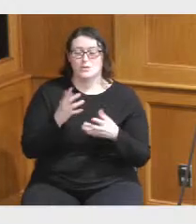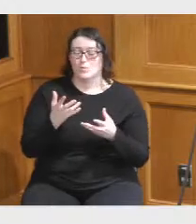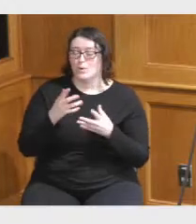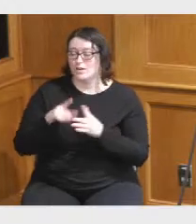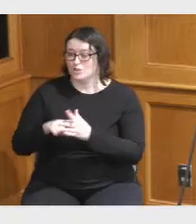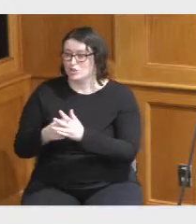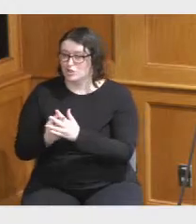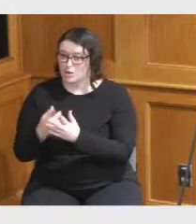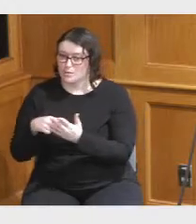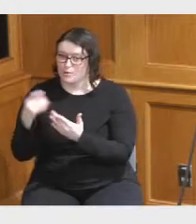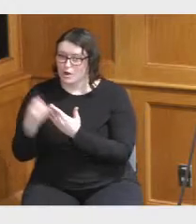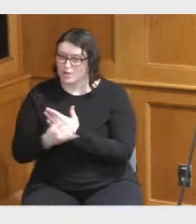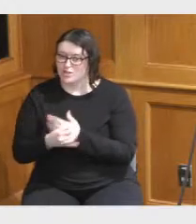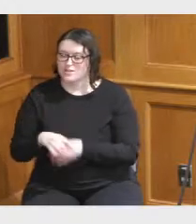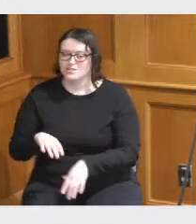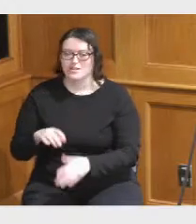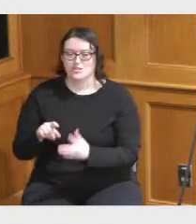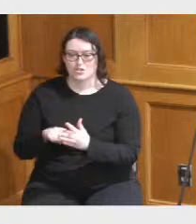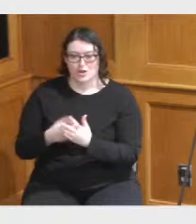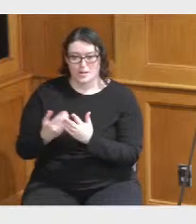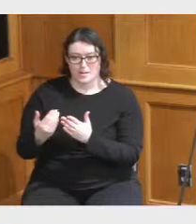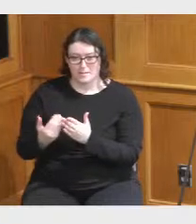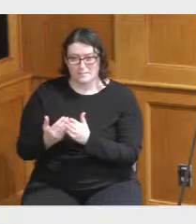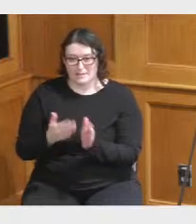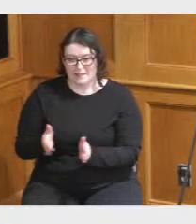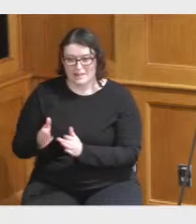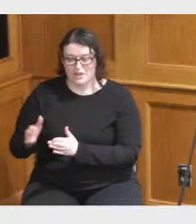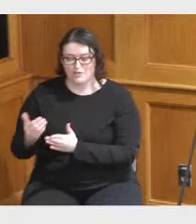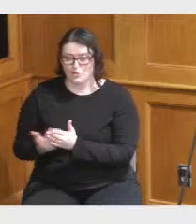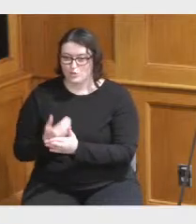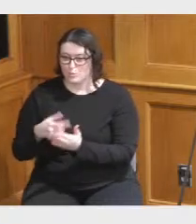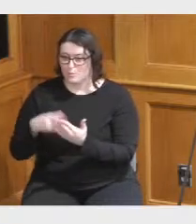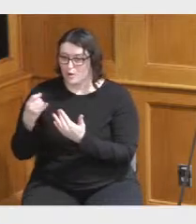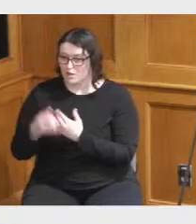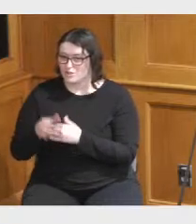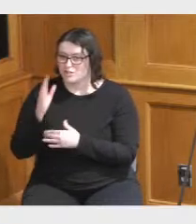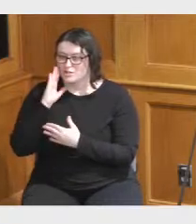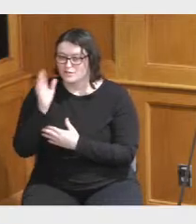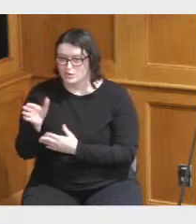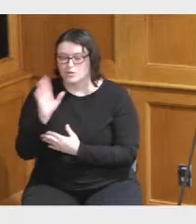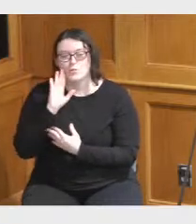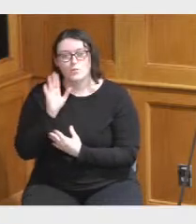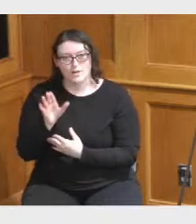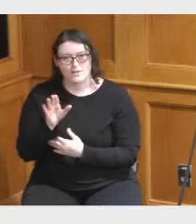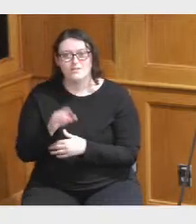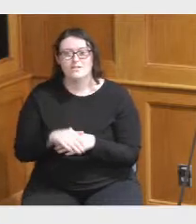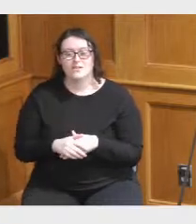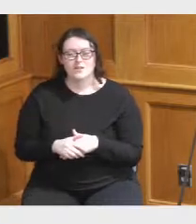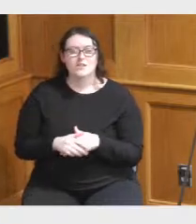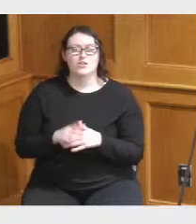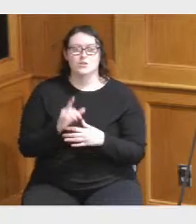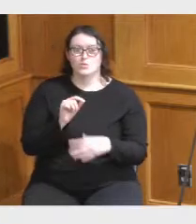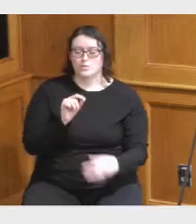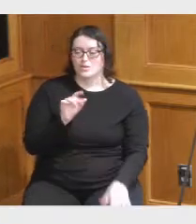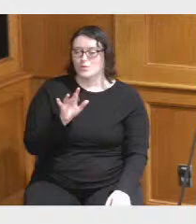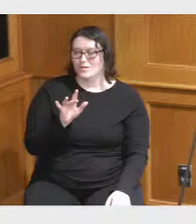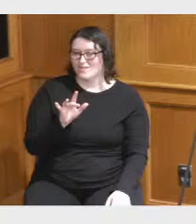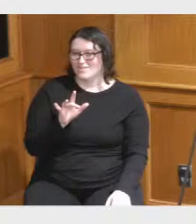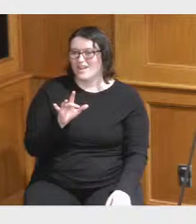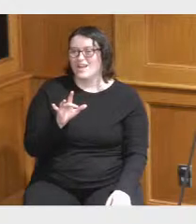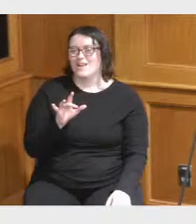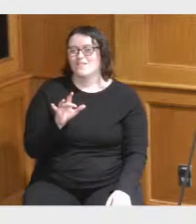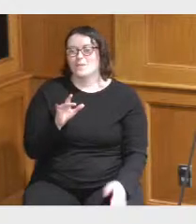restart the planning and new projects. And so in addition to the 2025 capital budget